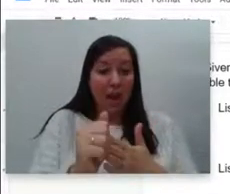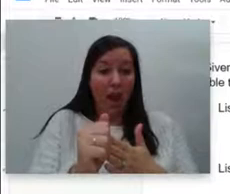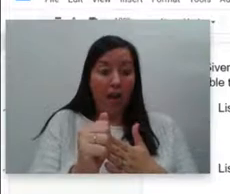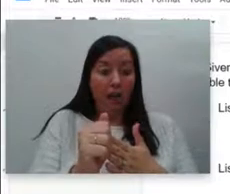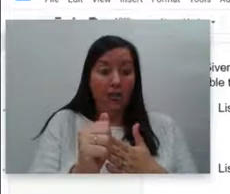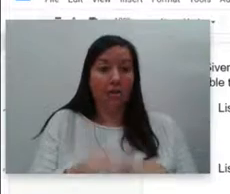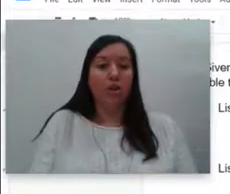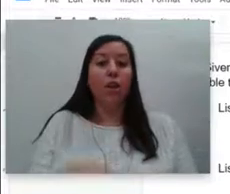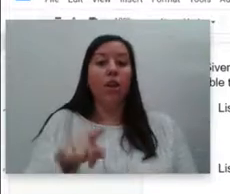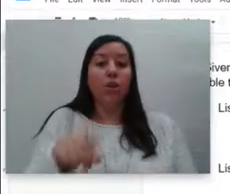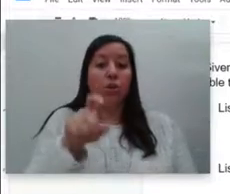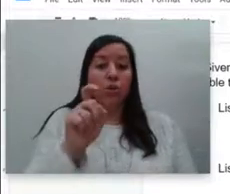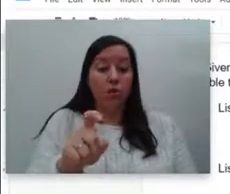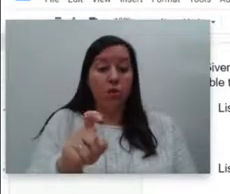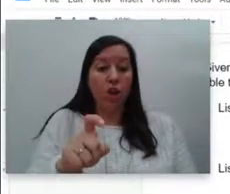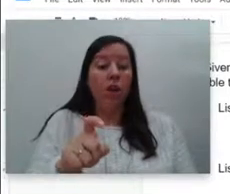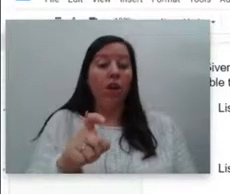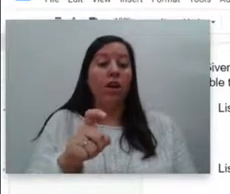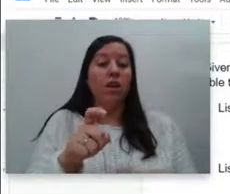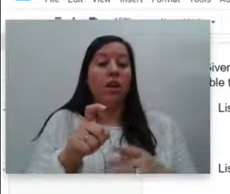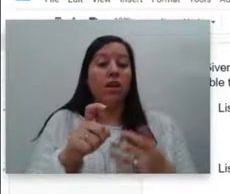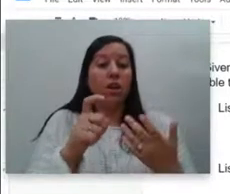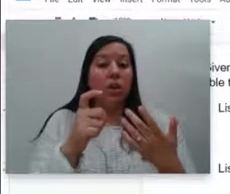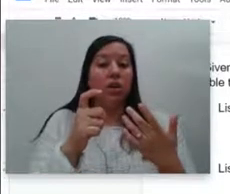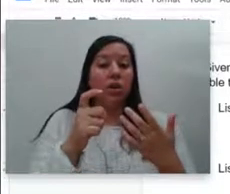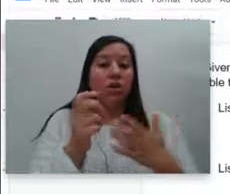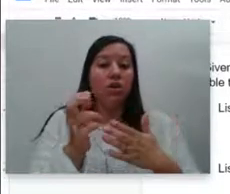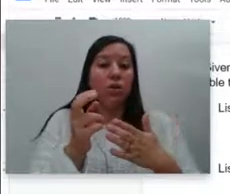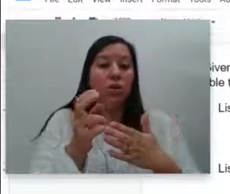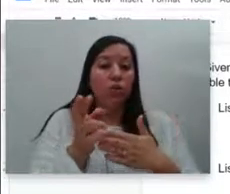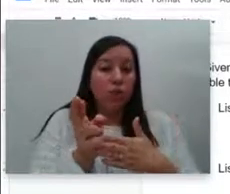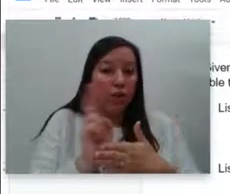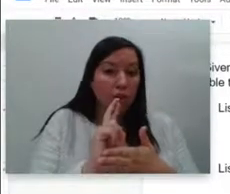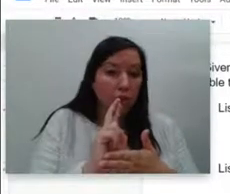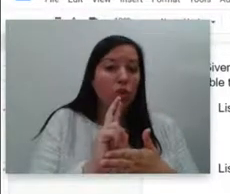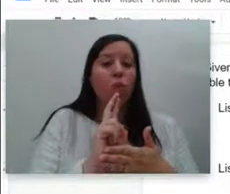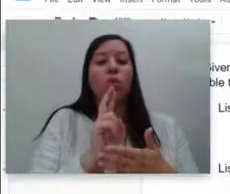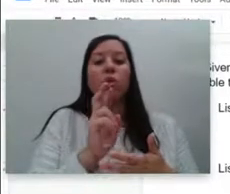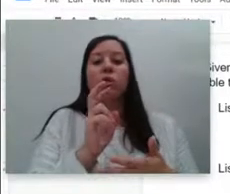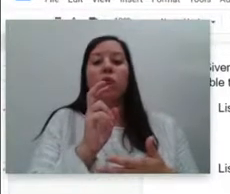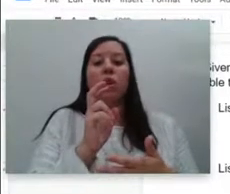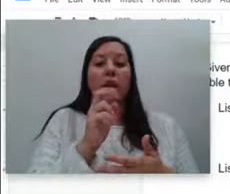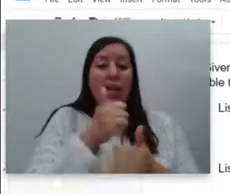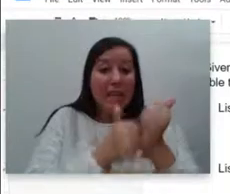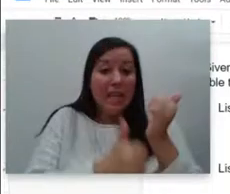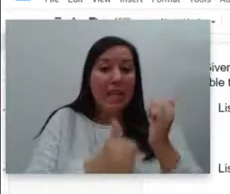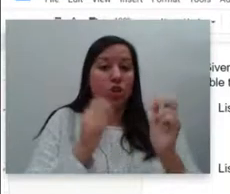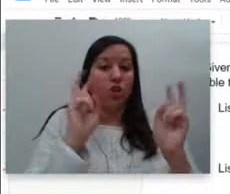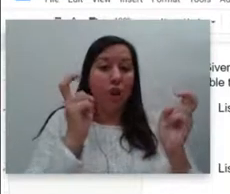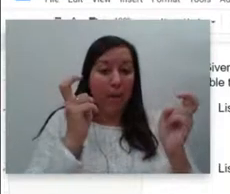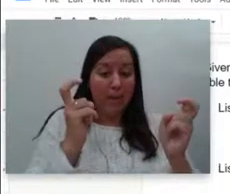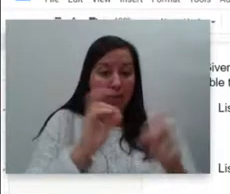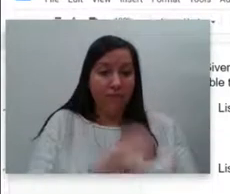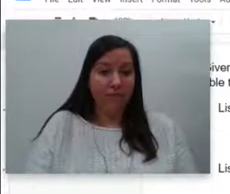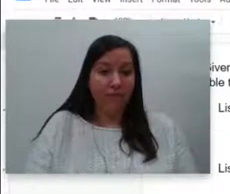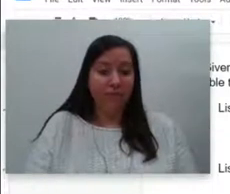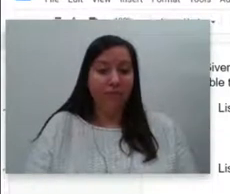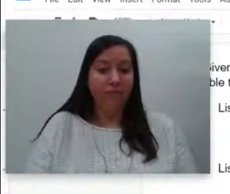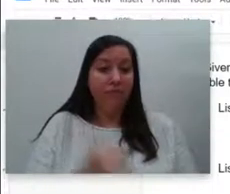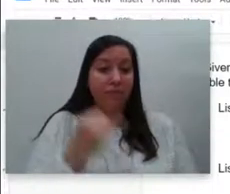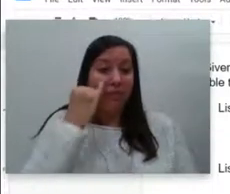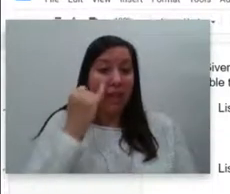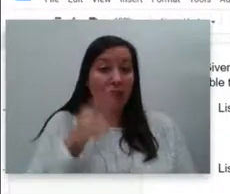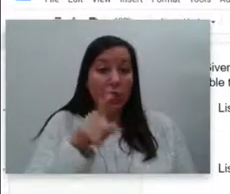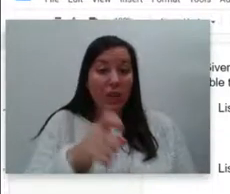and you should take a minute to refresh in your mind what each of these is. If you have